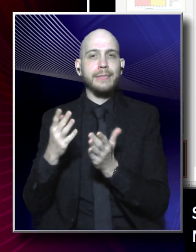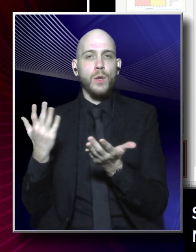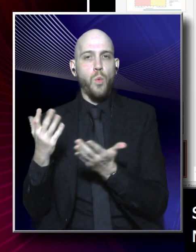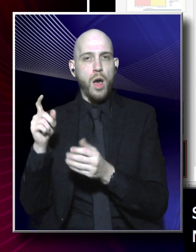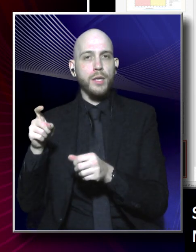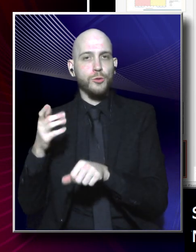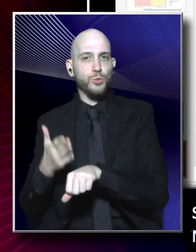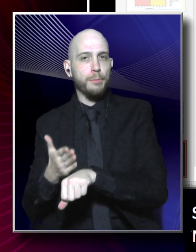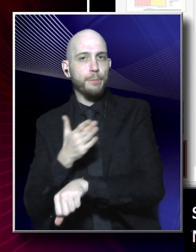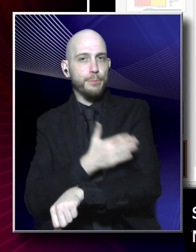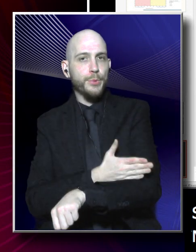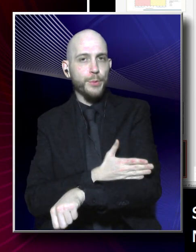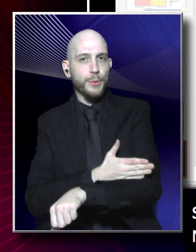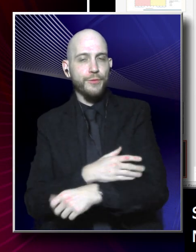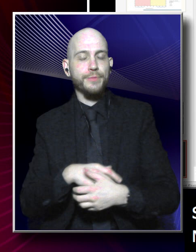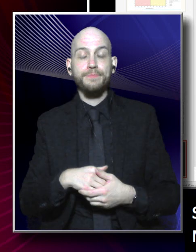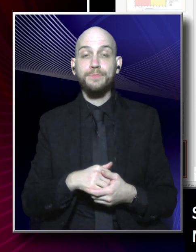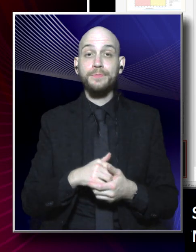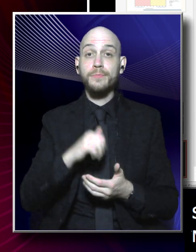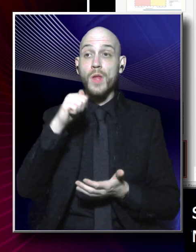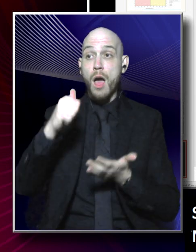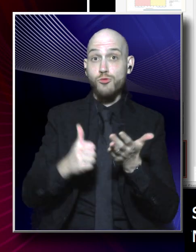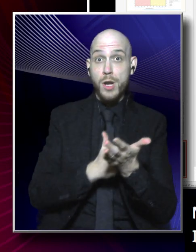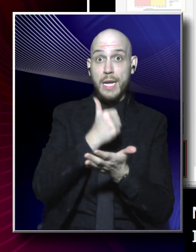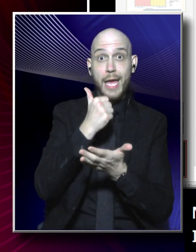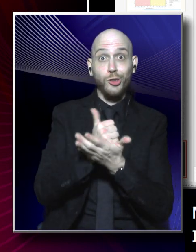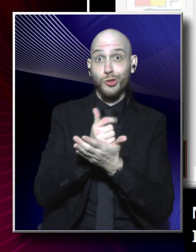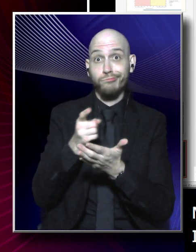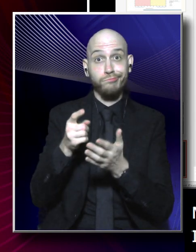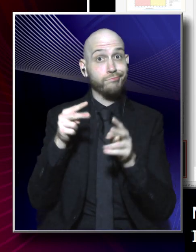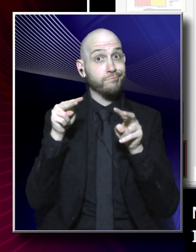Accreditation looks at systems and it looks at student data,